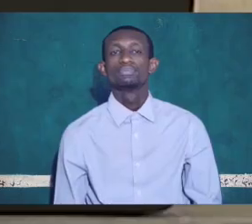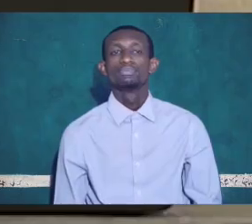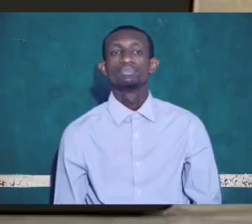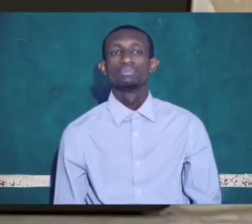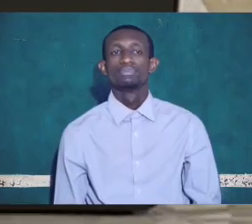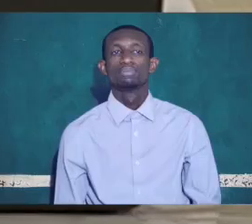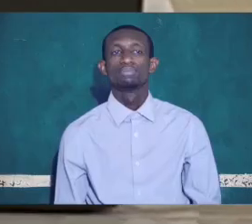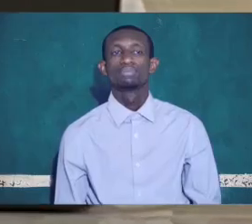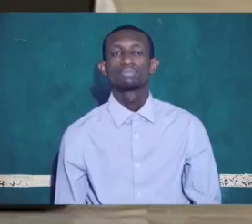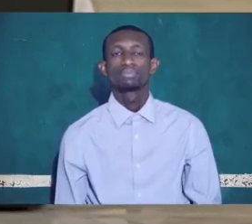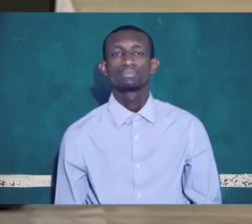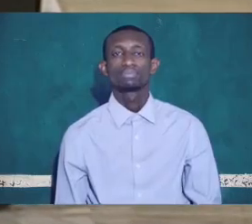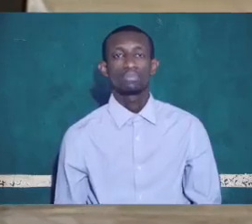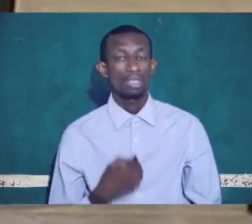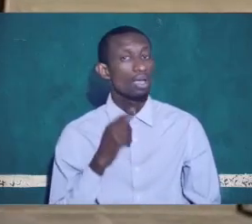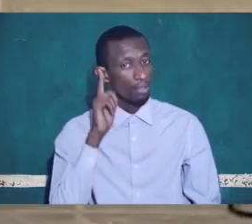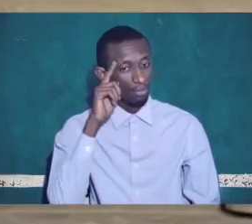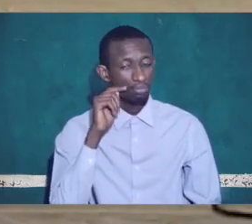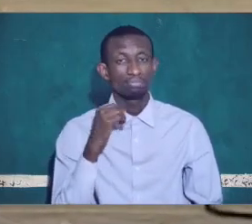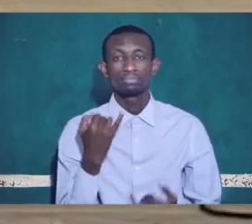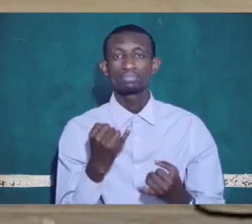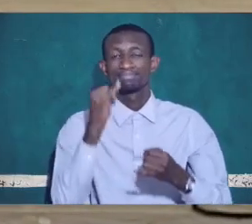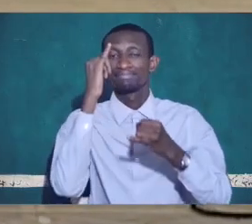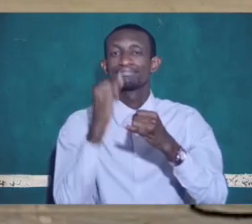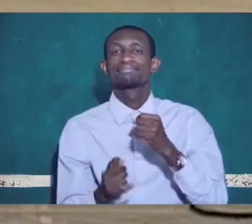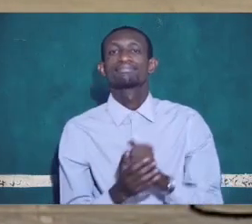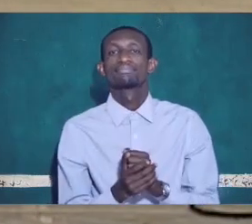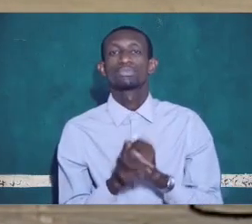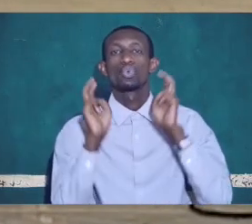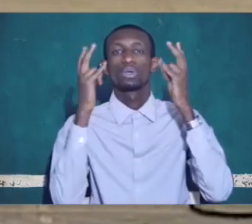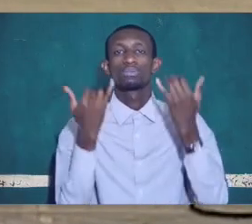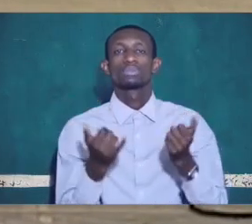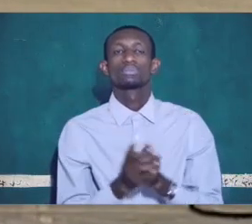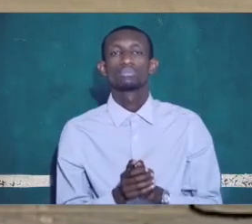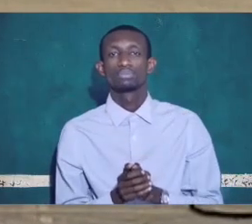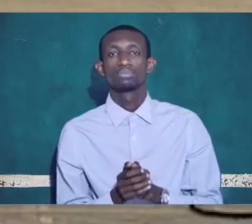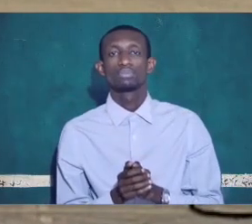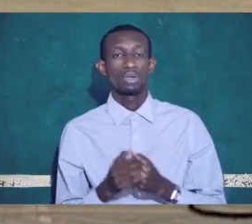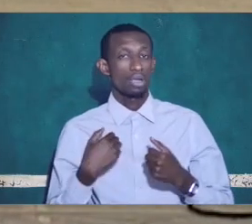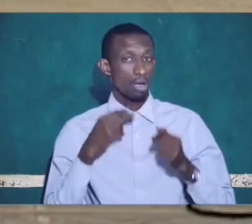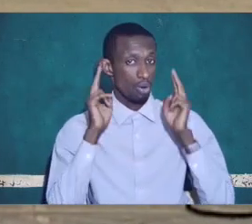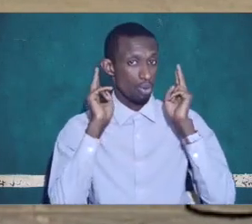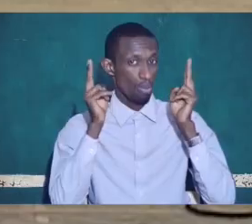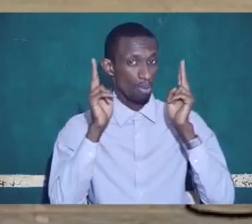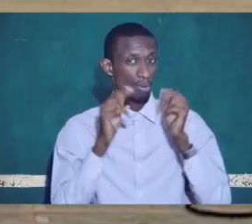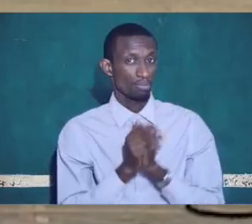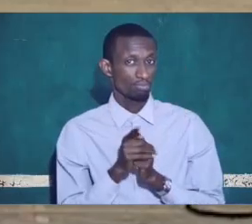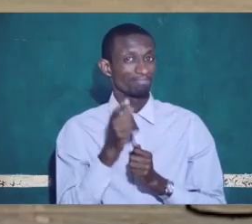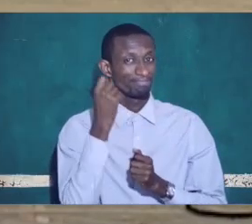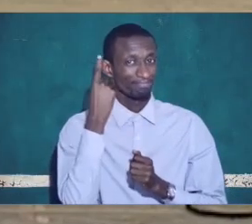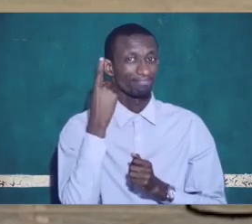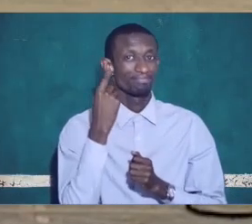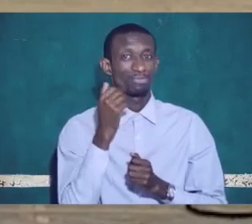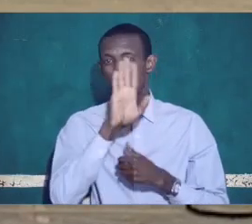So, I think we are close to the end of this lesson, and I hope you have